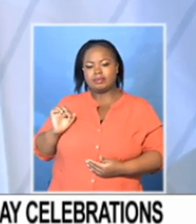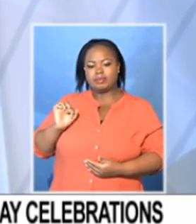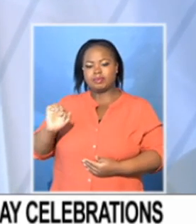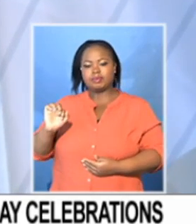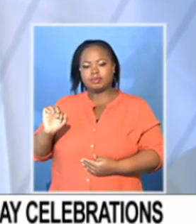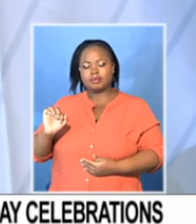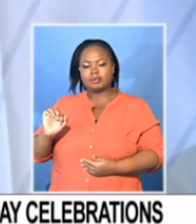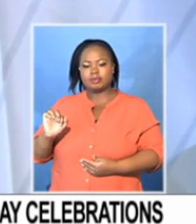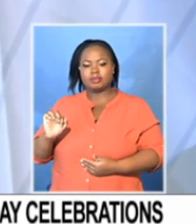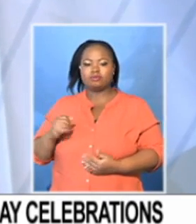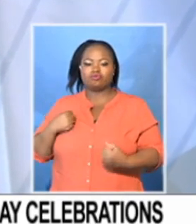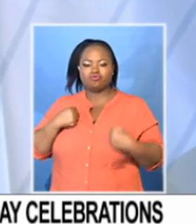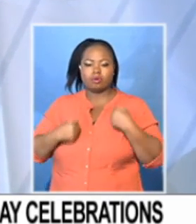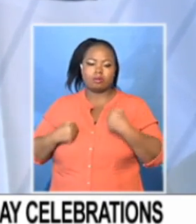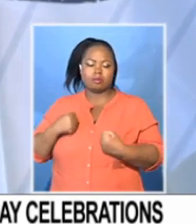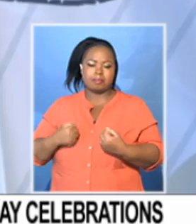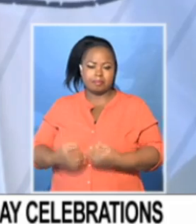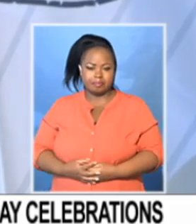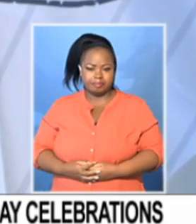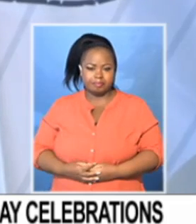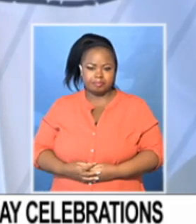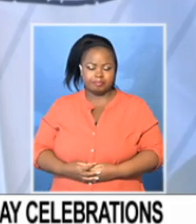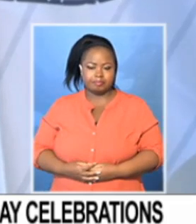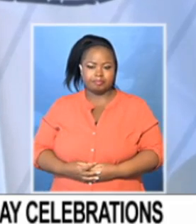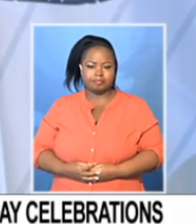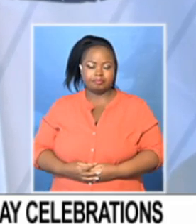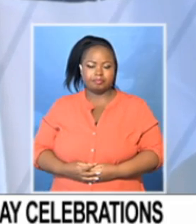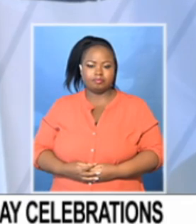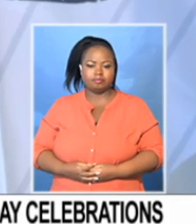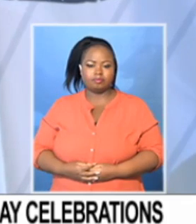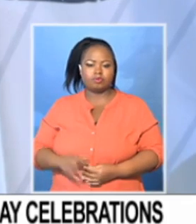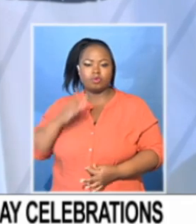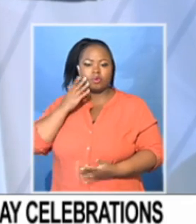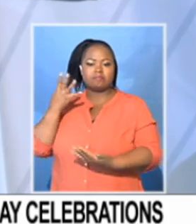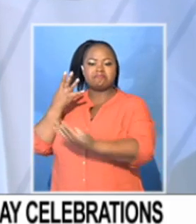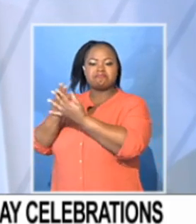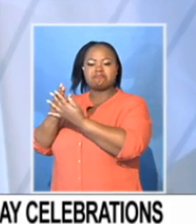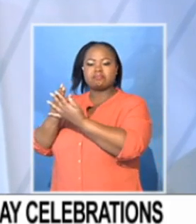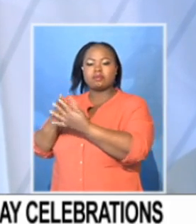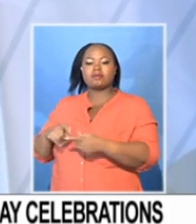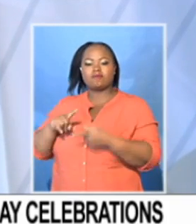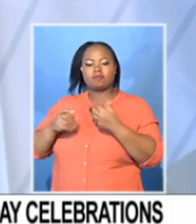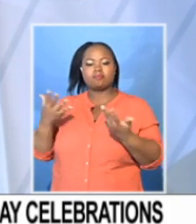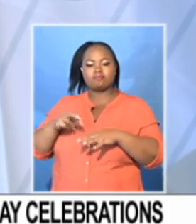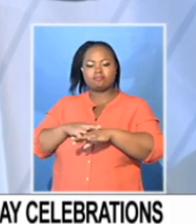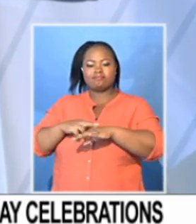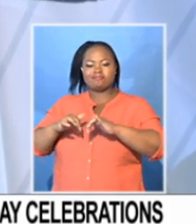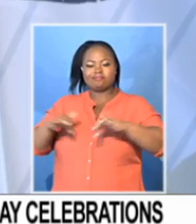husband's years of struggle and detention by the apartheid